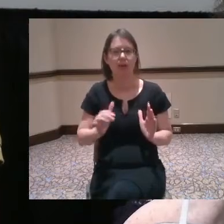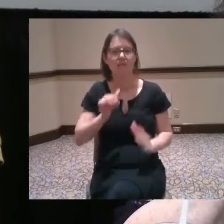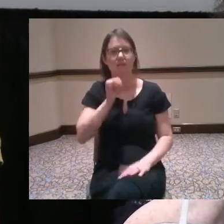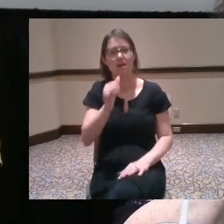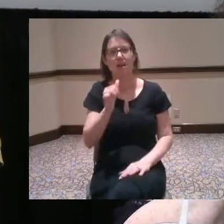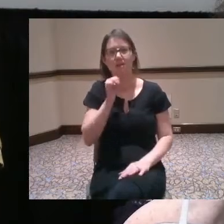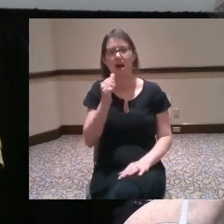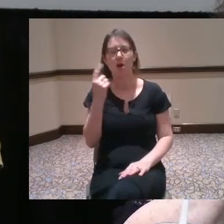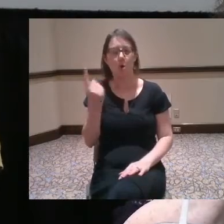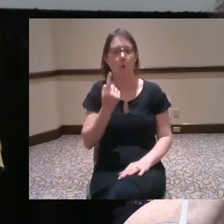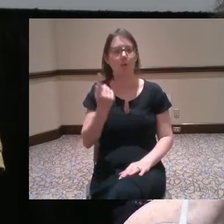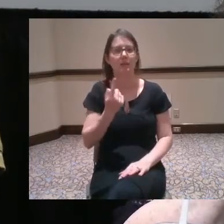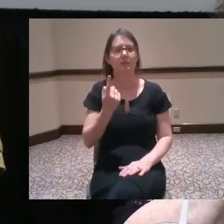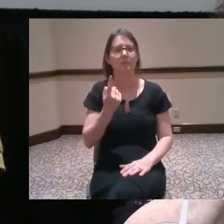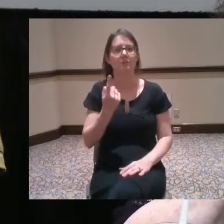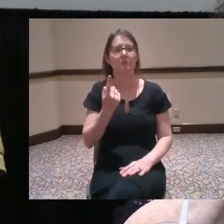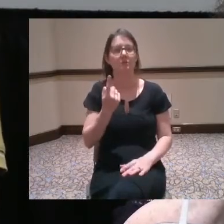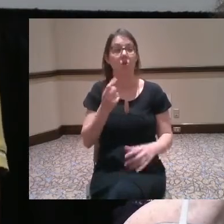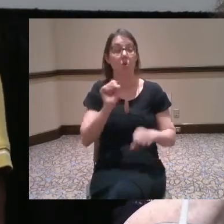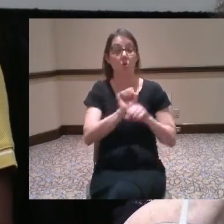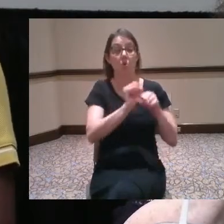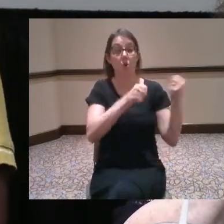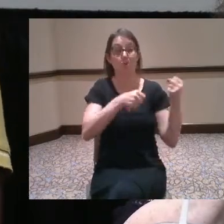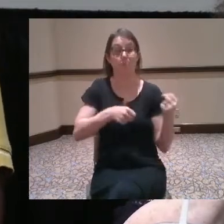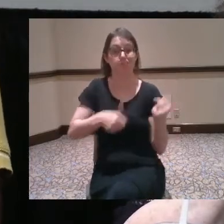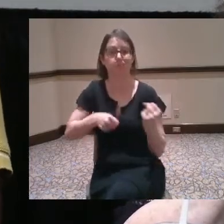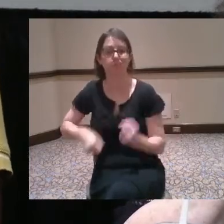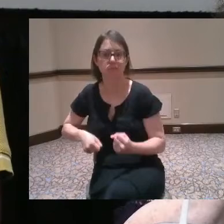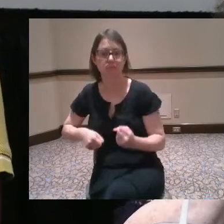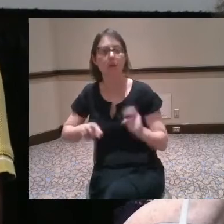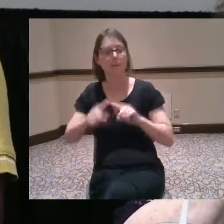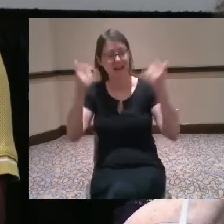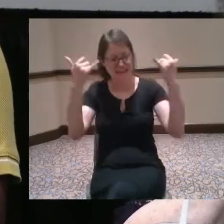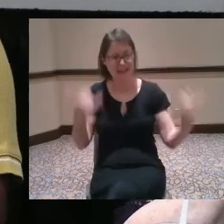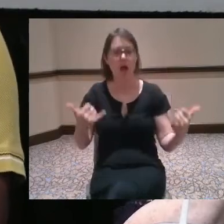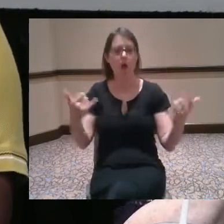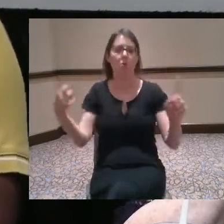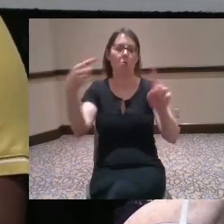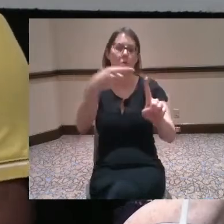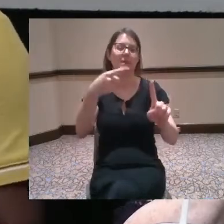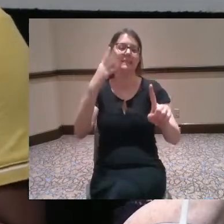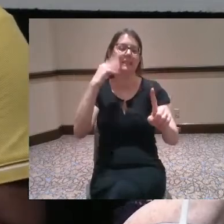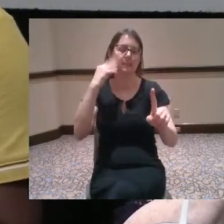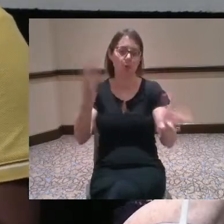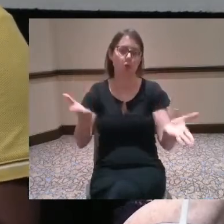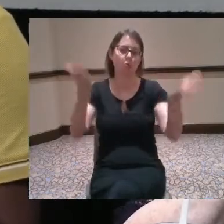necessarily bring down the work, but to lift up the experience.